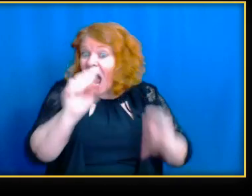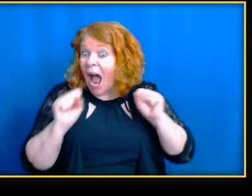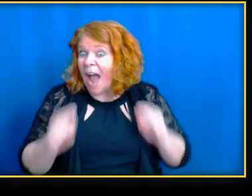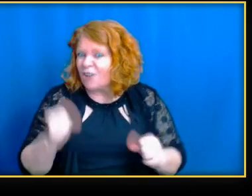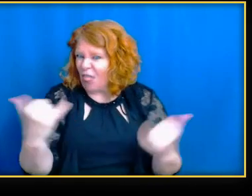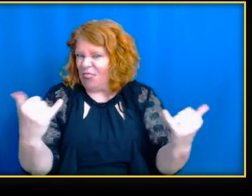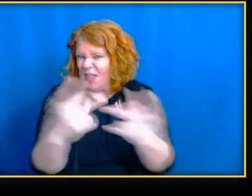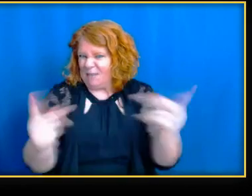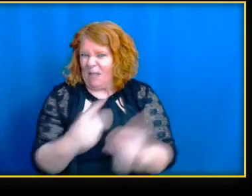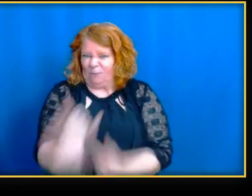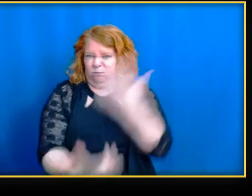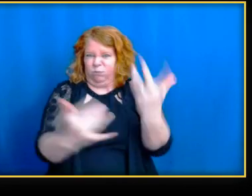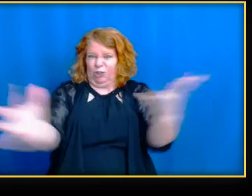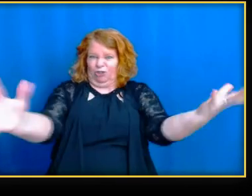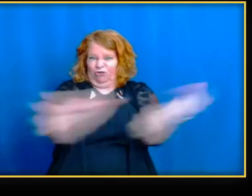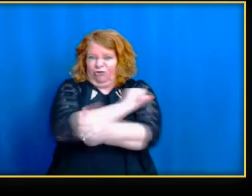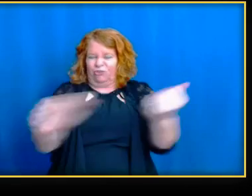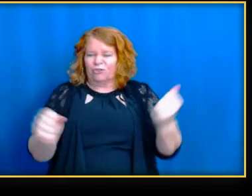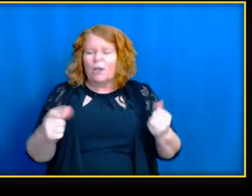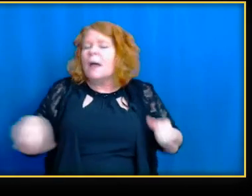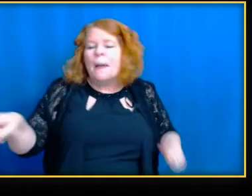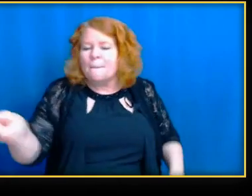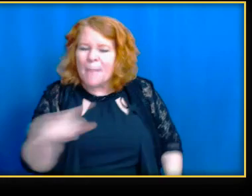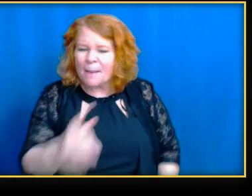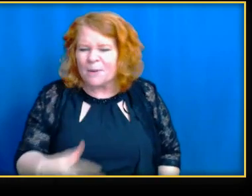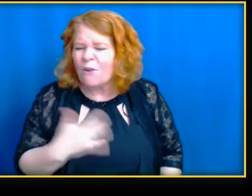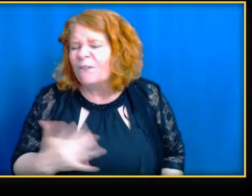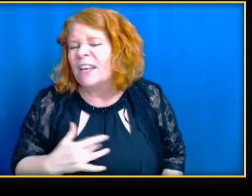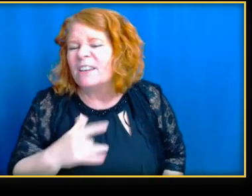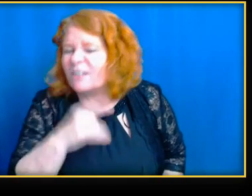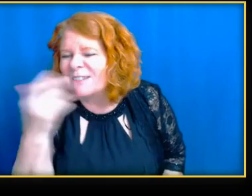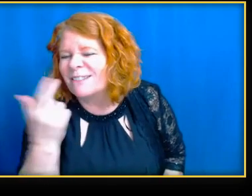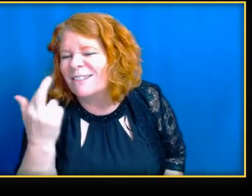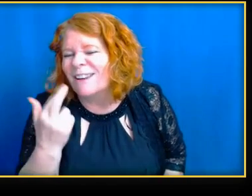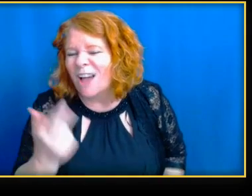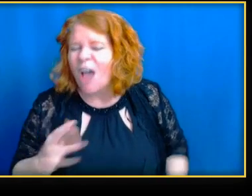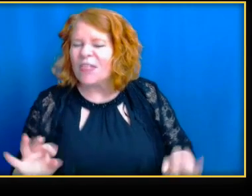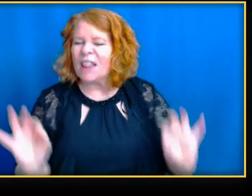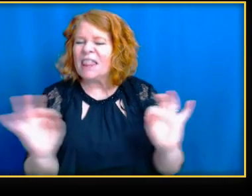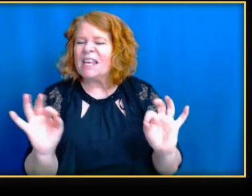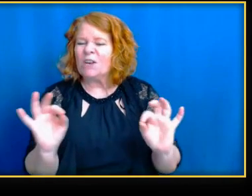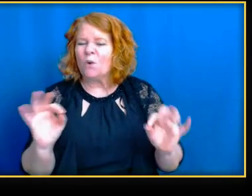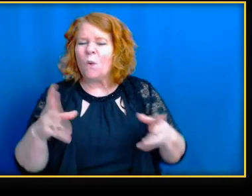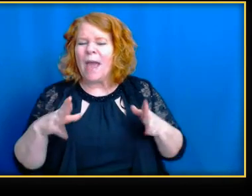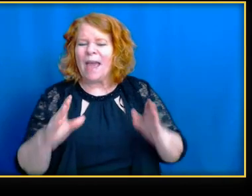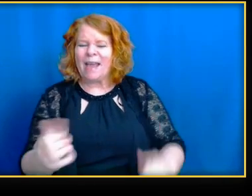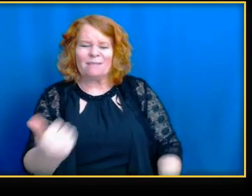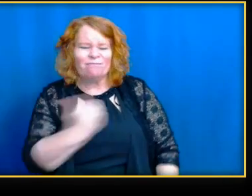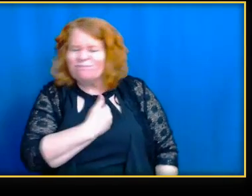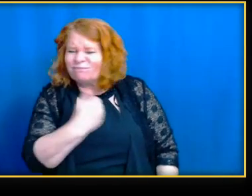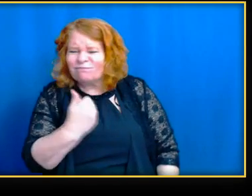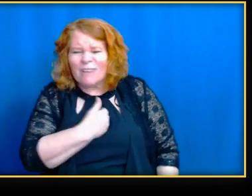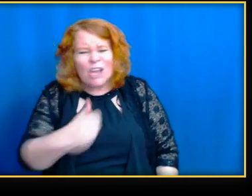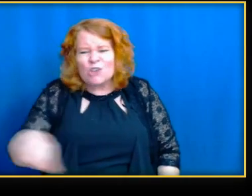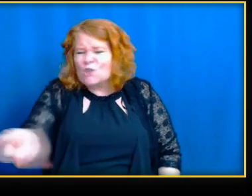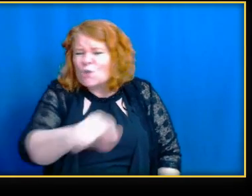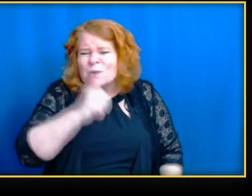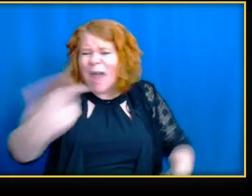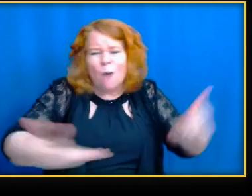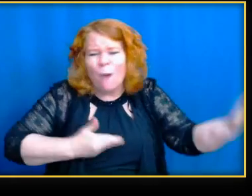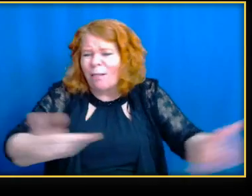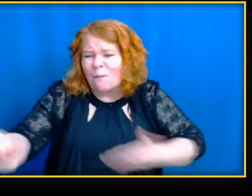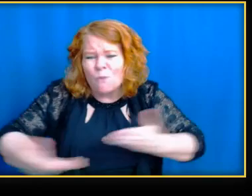You may not realize all of the small ways I am not welcome, but just take a